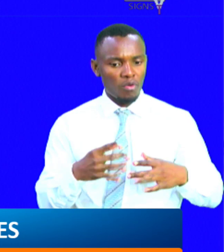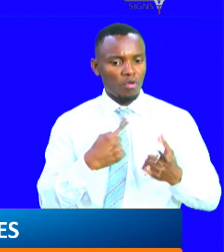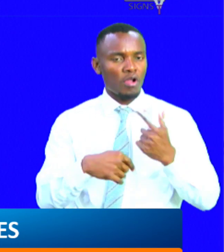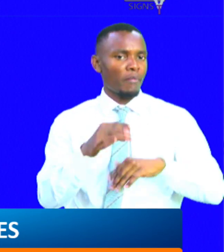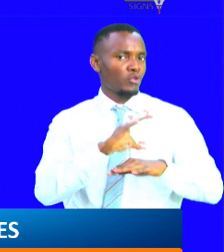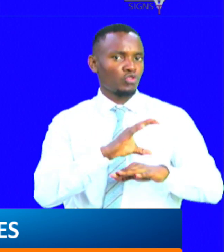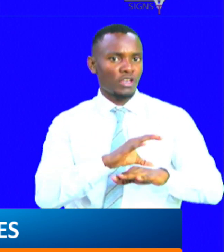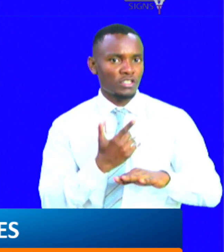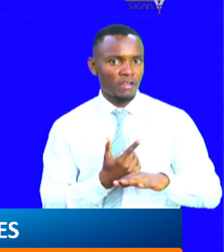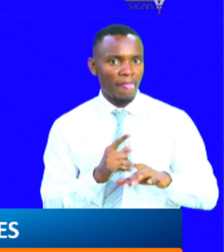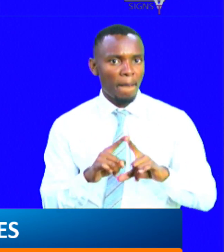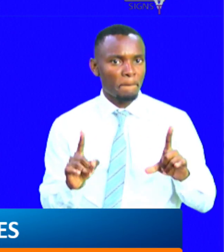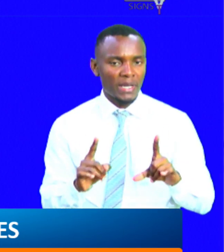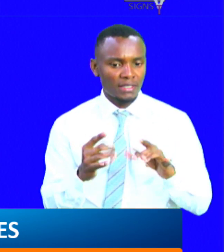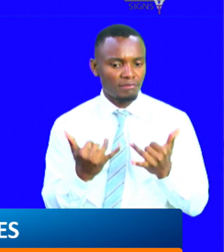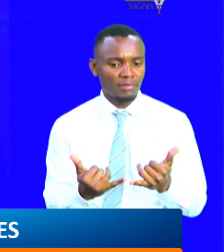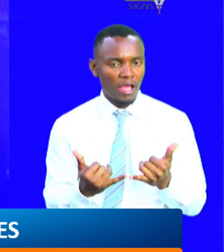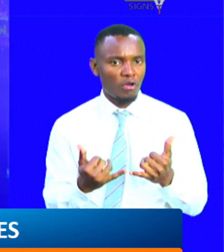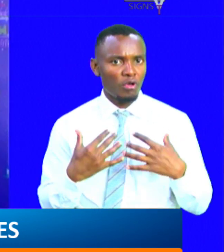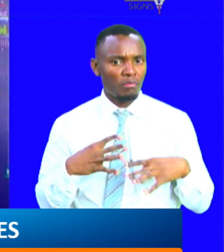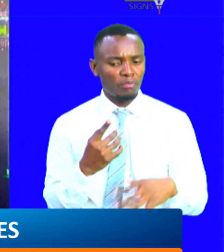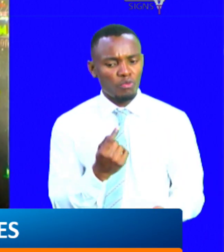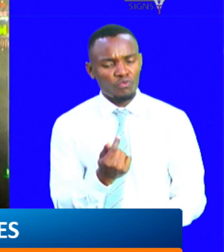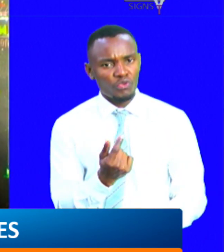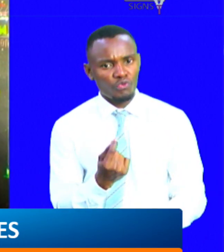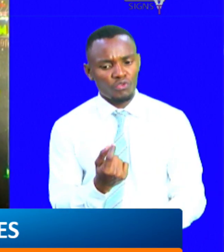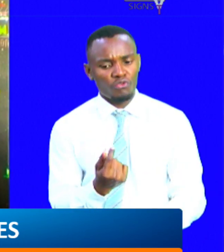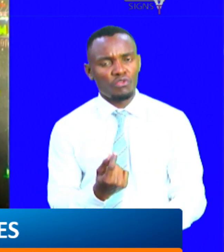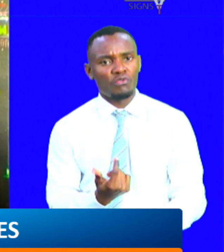kanisani. Lakini sasa hii watu wanaendelea kuwa wachache.